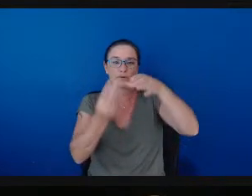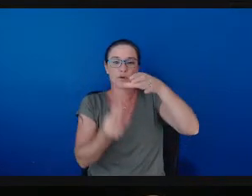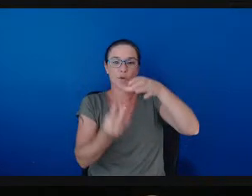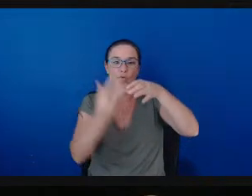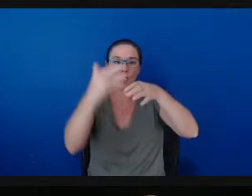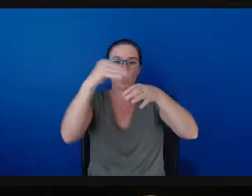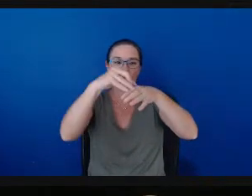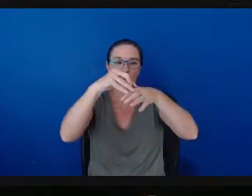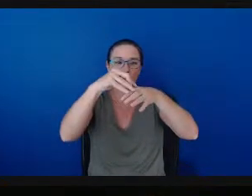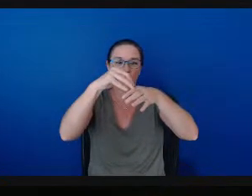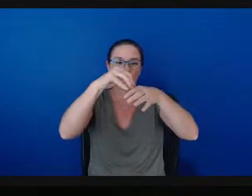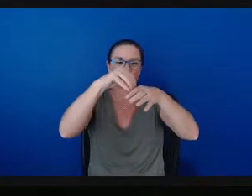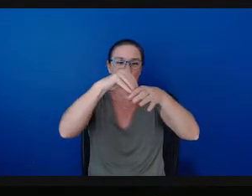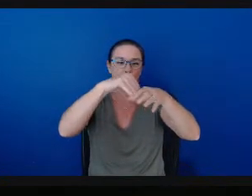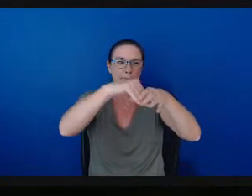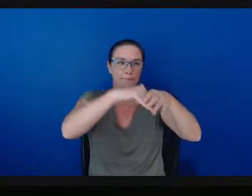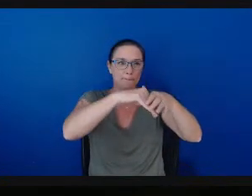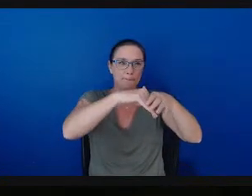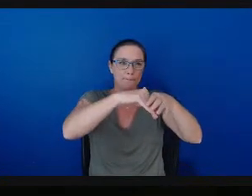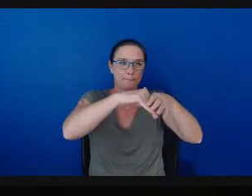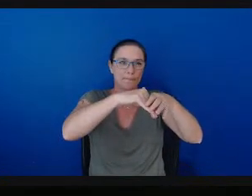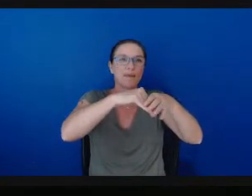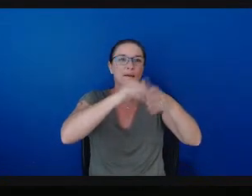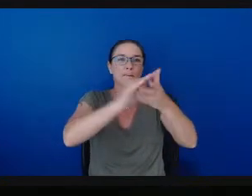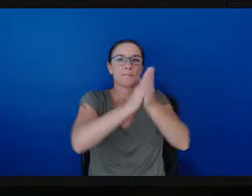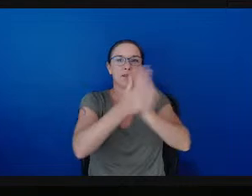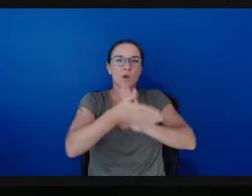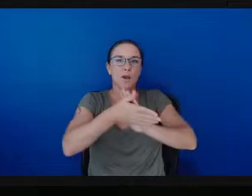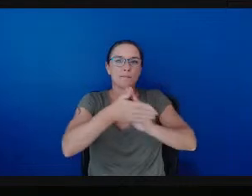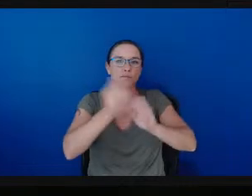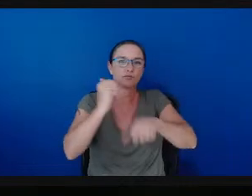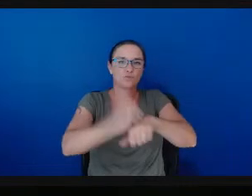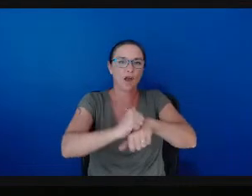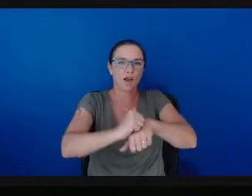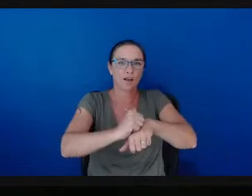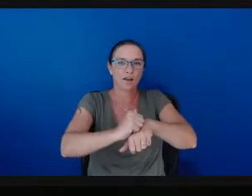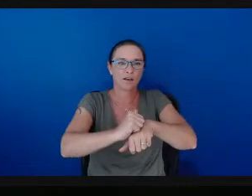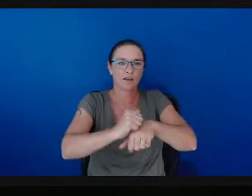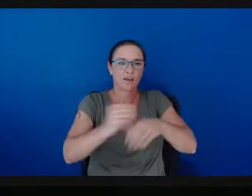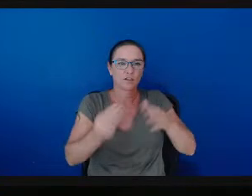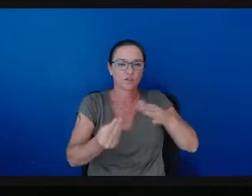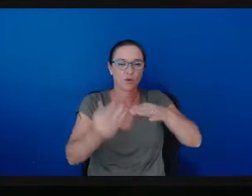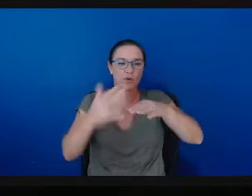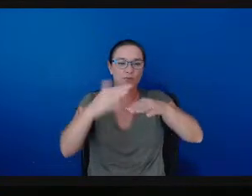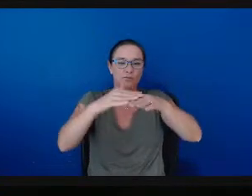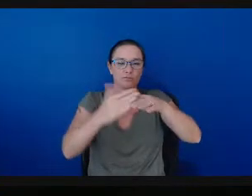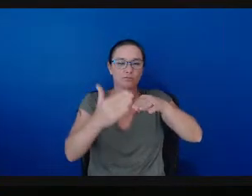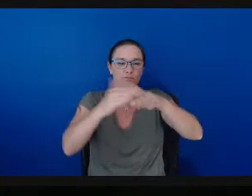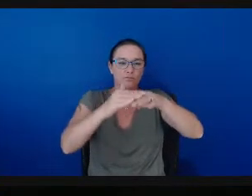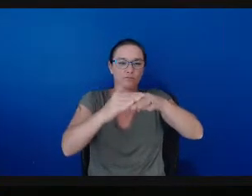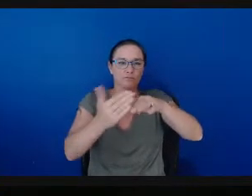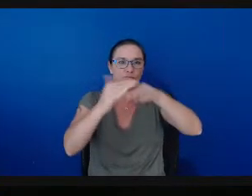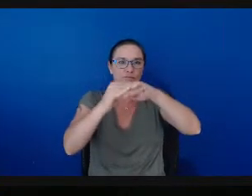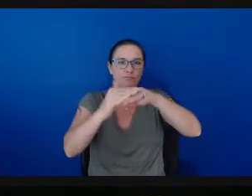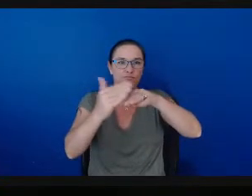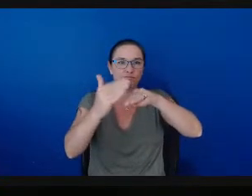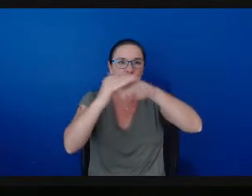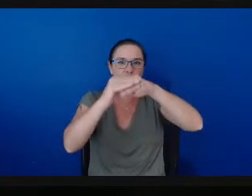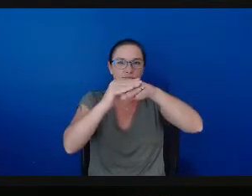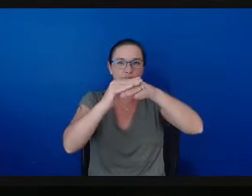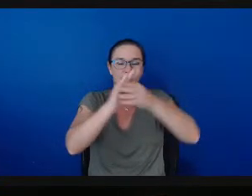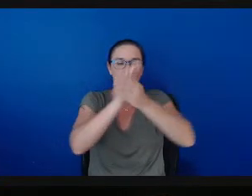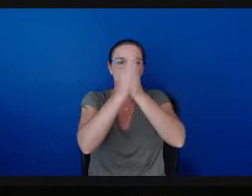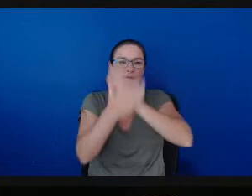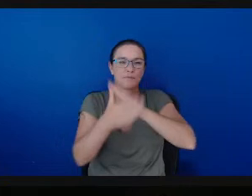that's what's forming this cone. So every time it bursts upwards, it's adding another little layer, and that's how these cones grow over time. At